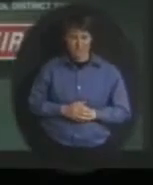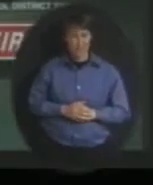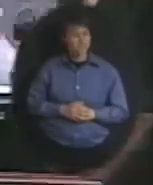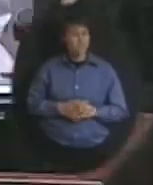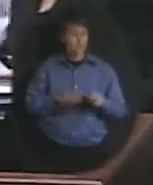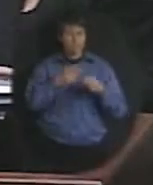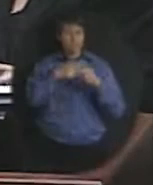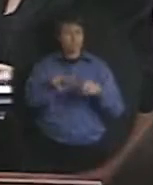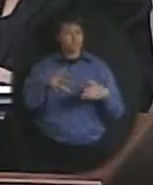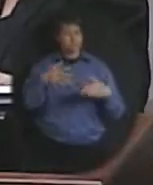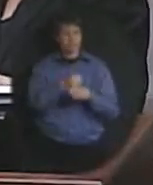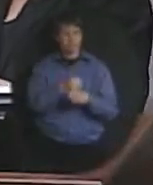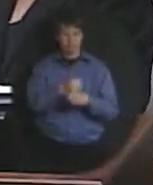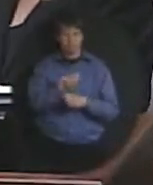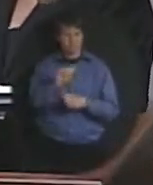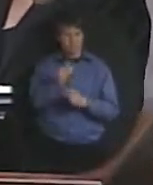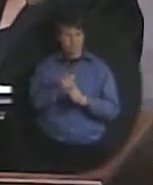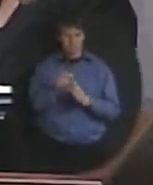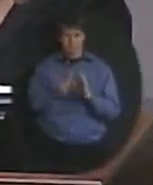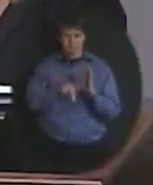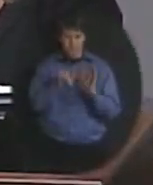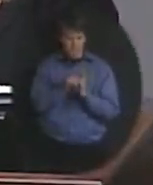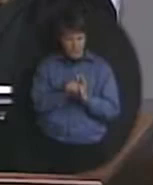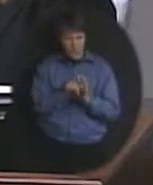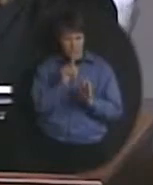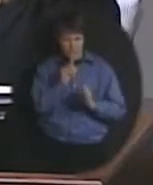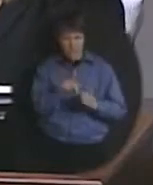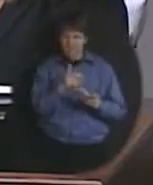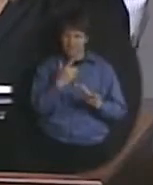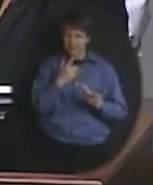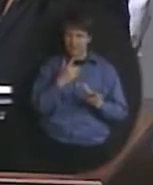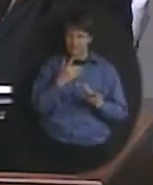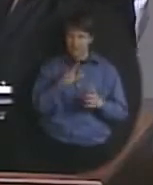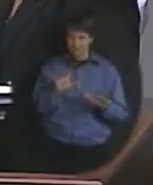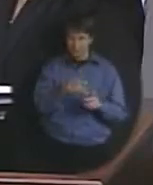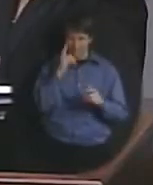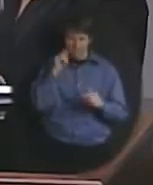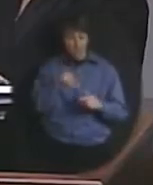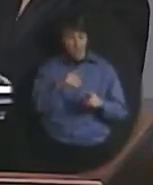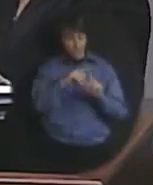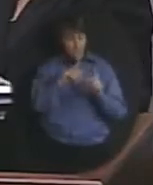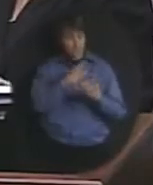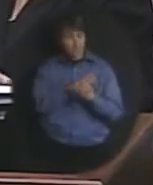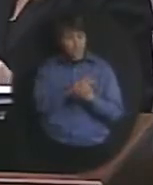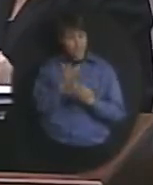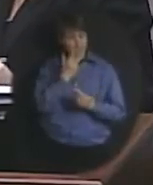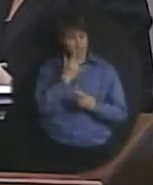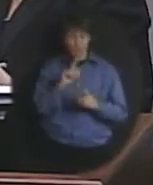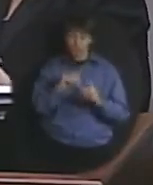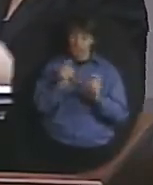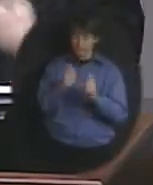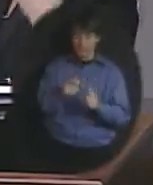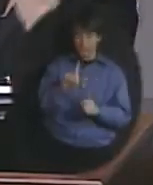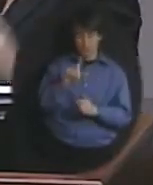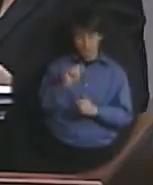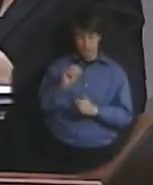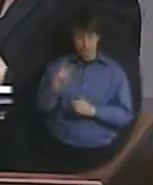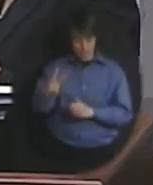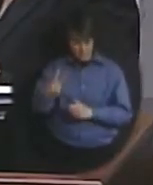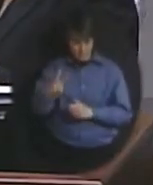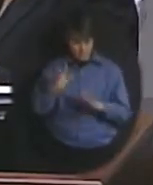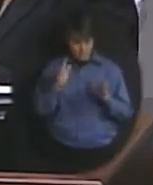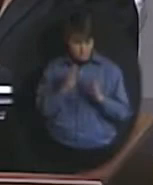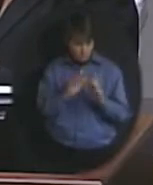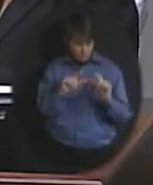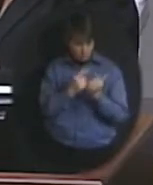Just a snippet. It's about a 10-minute video, and I didn't want to do that for you, but it gives you a nice flavor. So quickly, 2006, a small